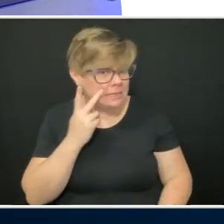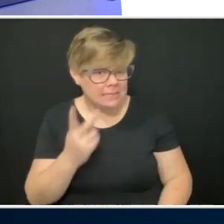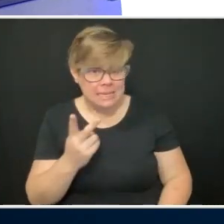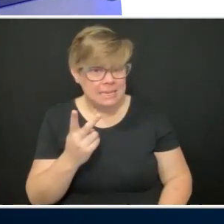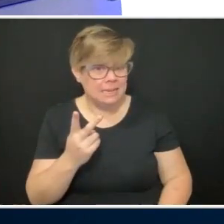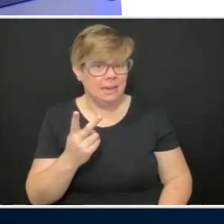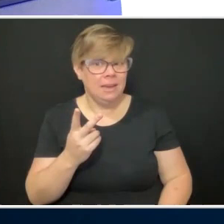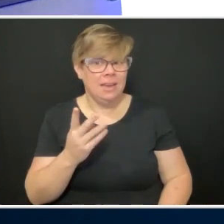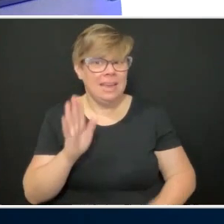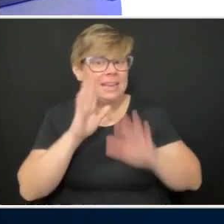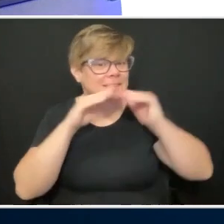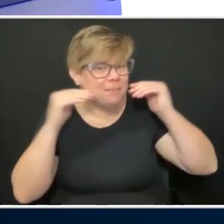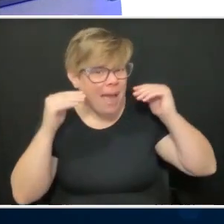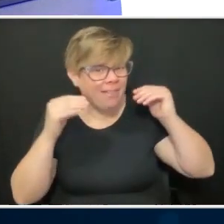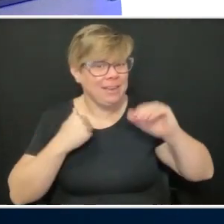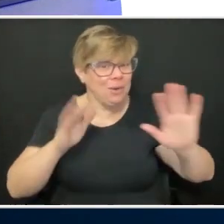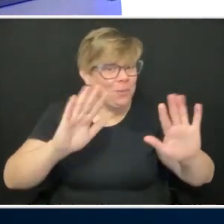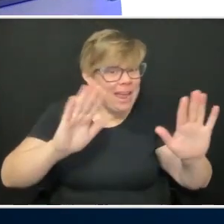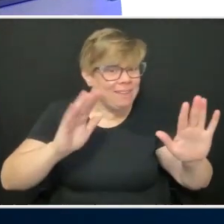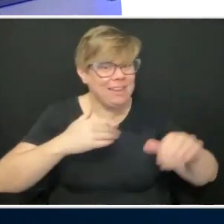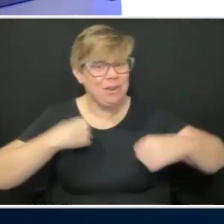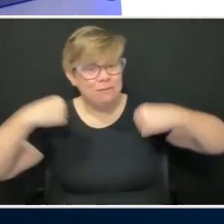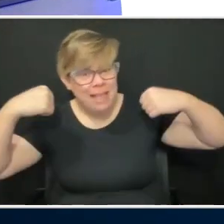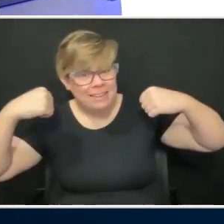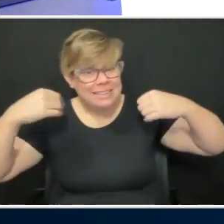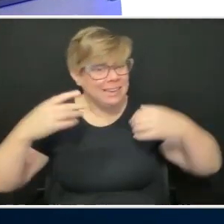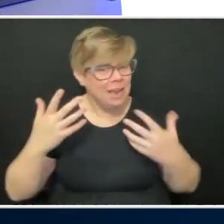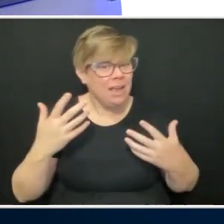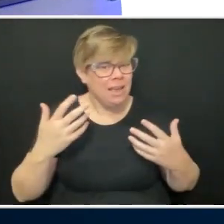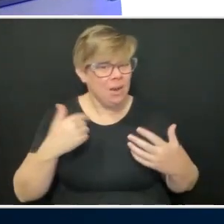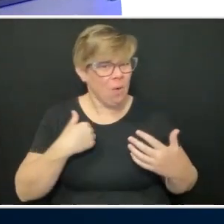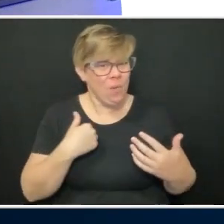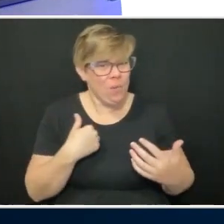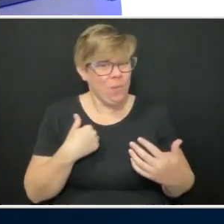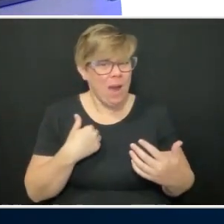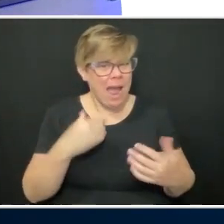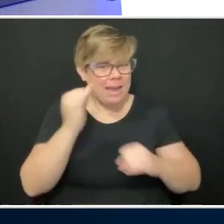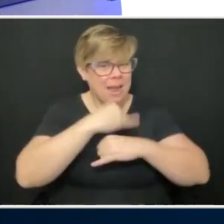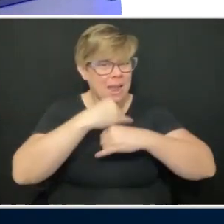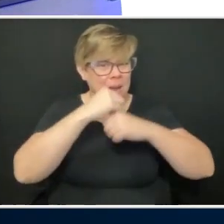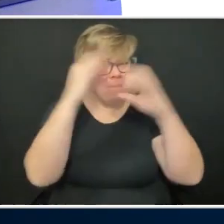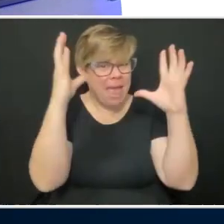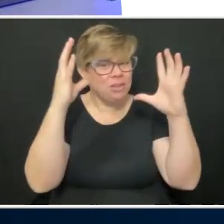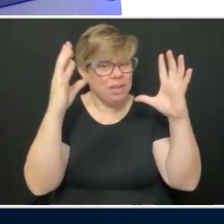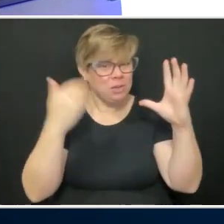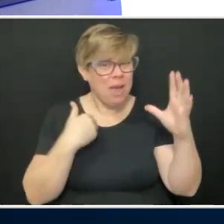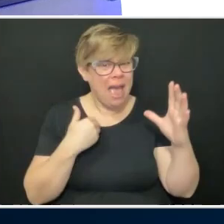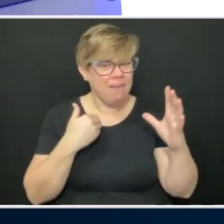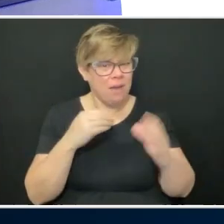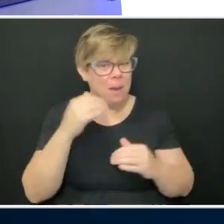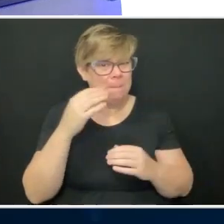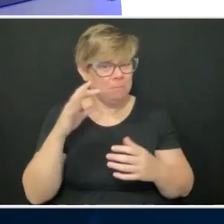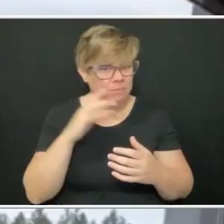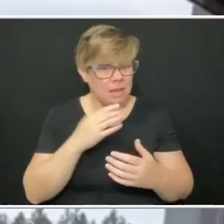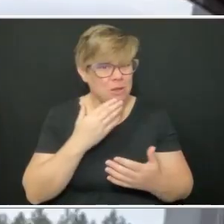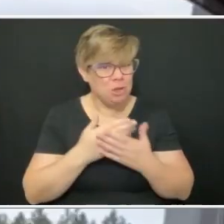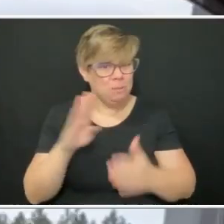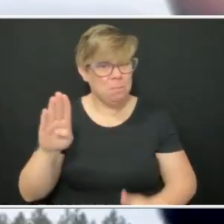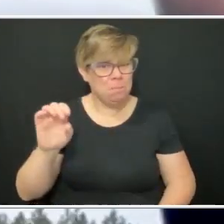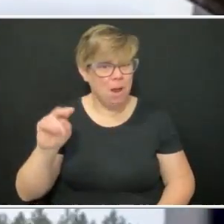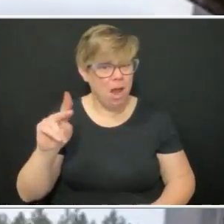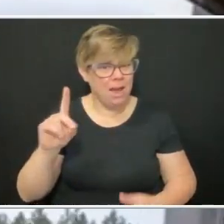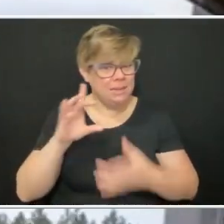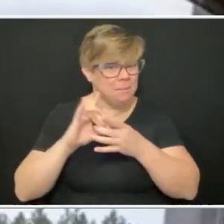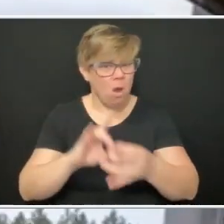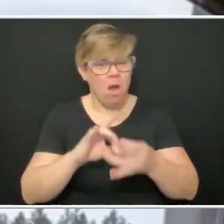back at you. You guys are waving and flexing your muscles. I would imagine it's quite a bond. Yeah, it's a great bond, especially with the parents.